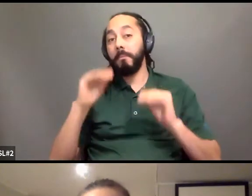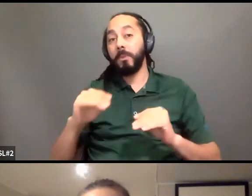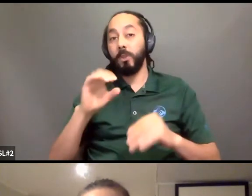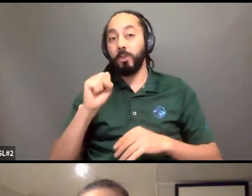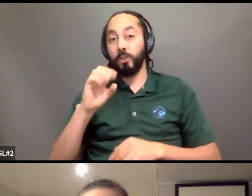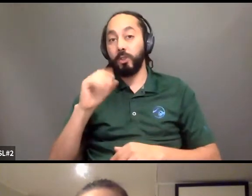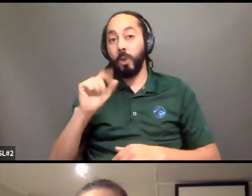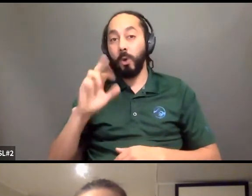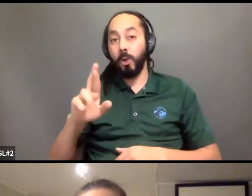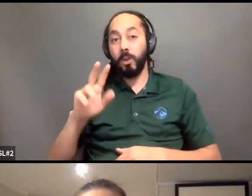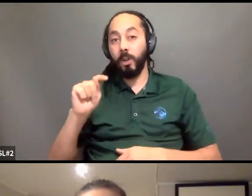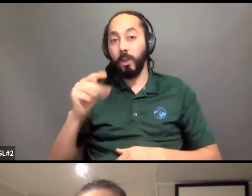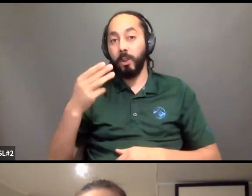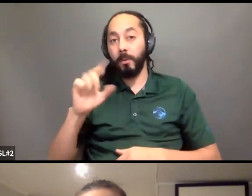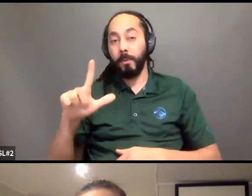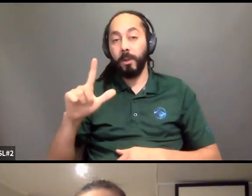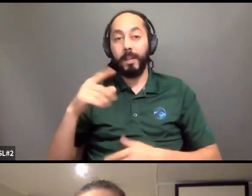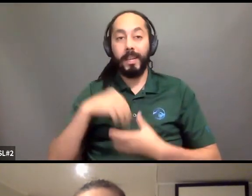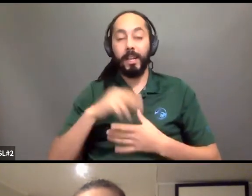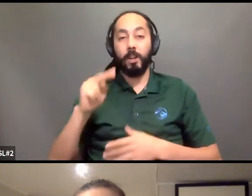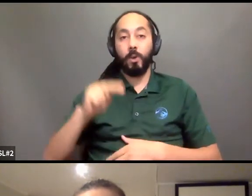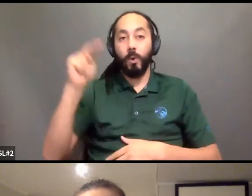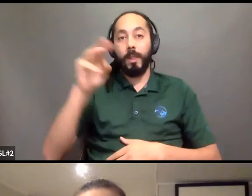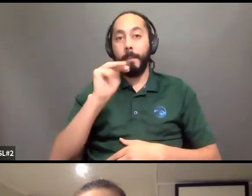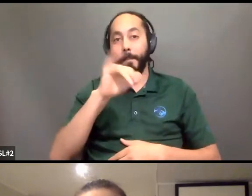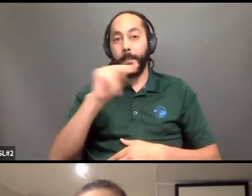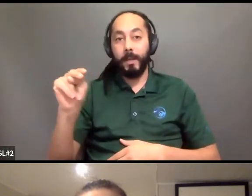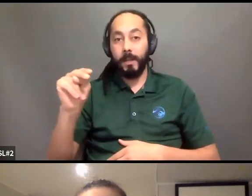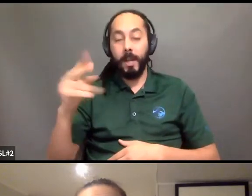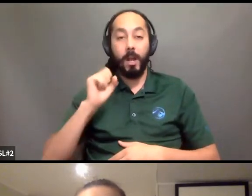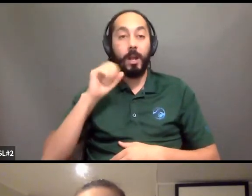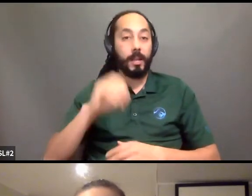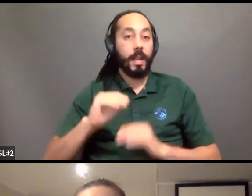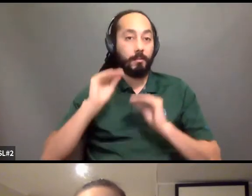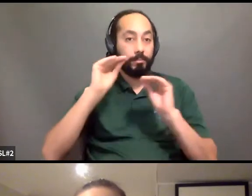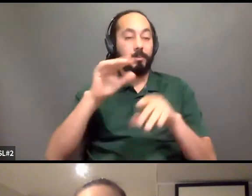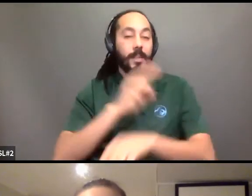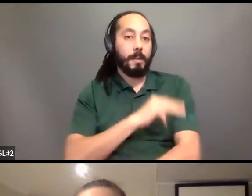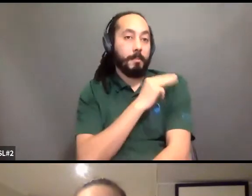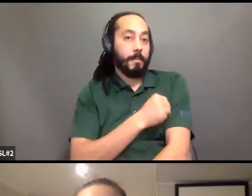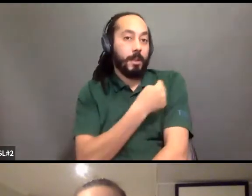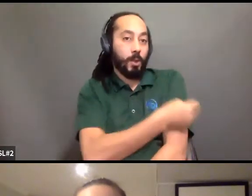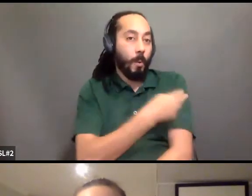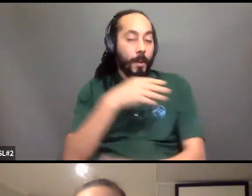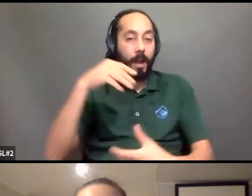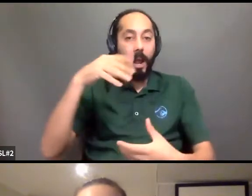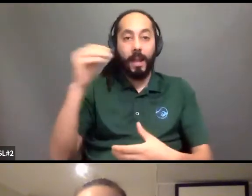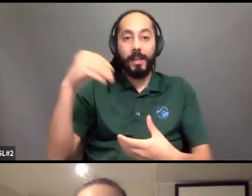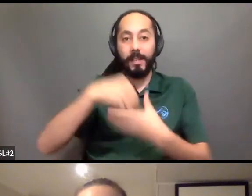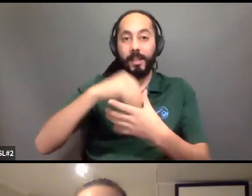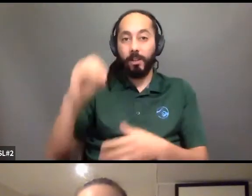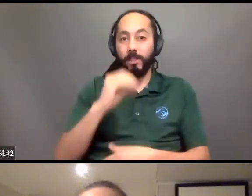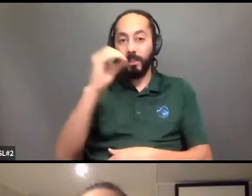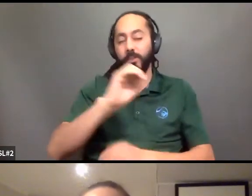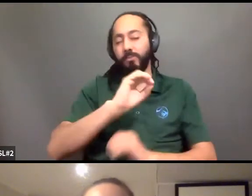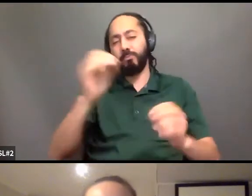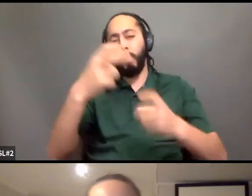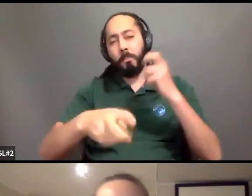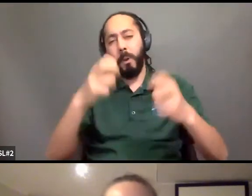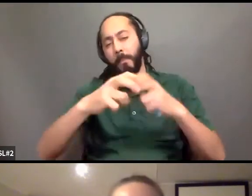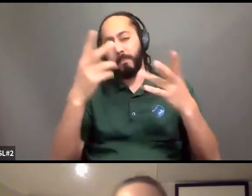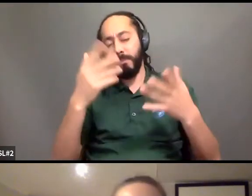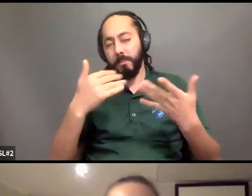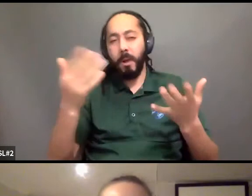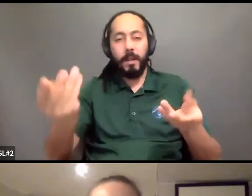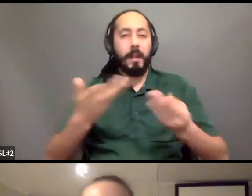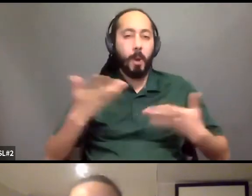tribal houses in northern Minnesota. We could put them up in Manitoba and in Ontario, and, you know, to the north too. No problem, y'all. Just let us know.